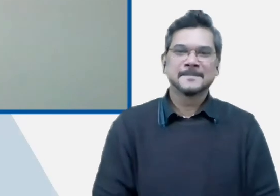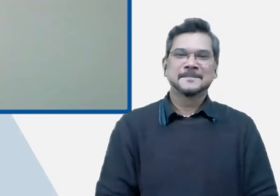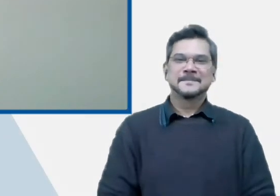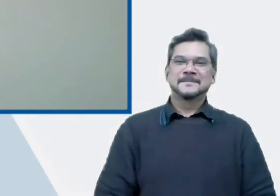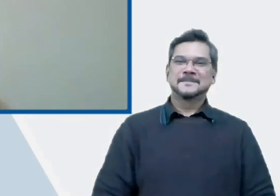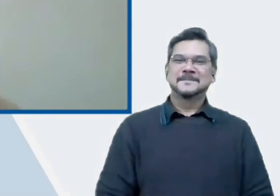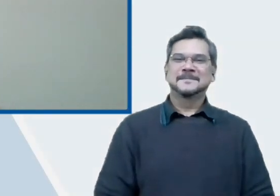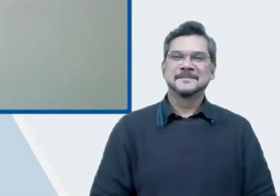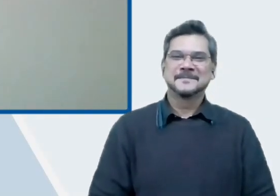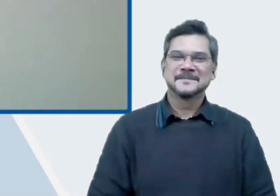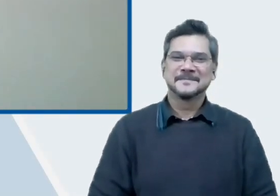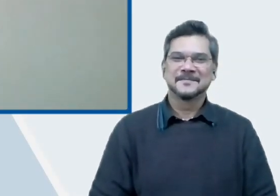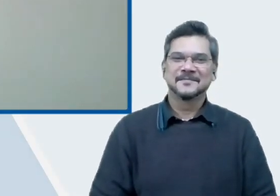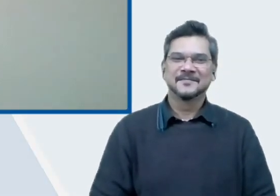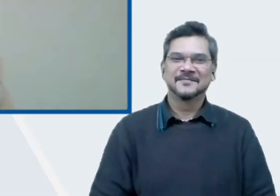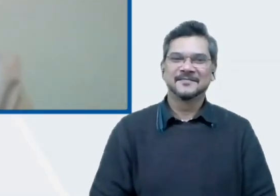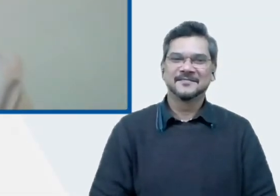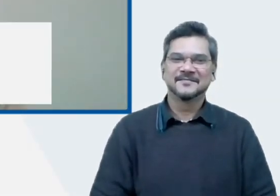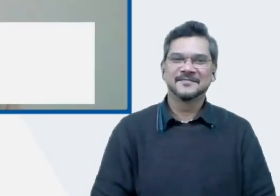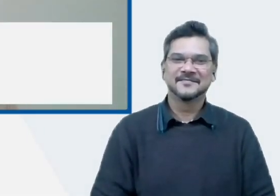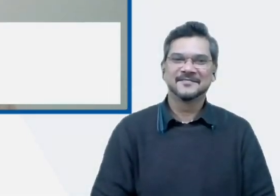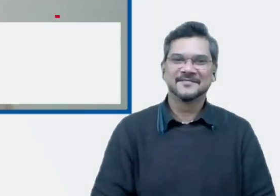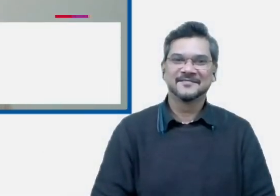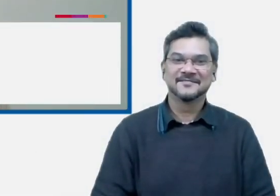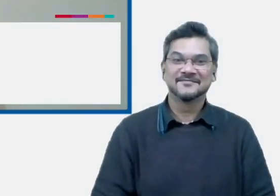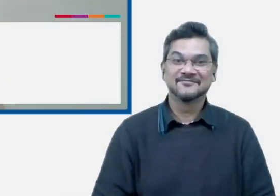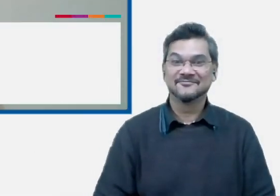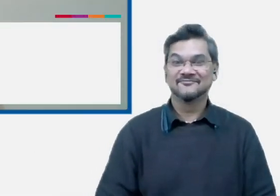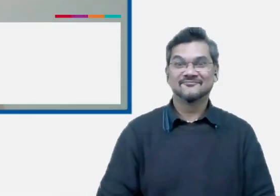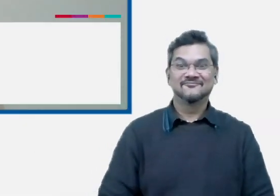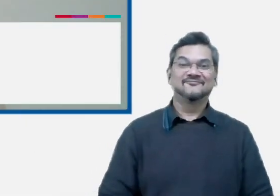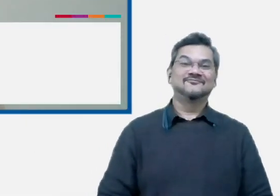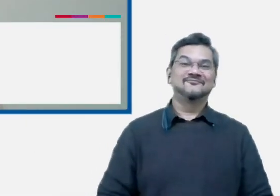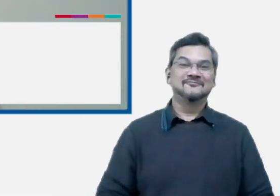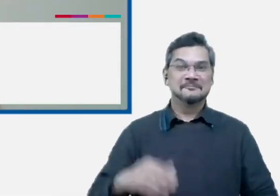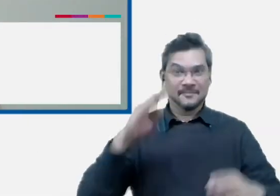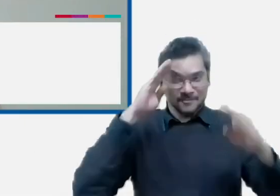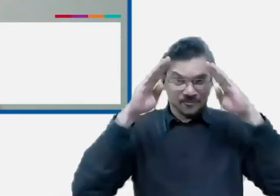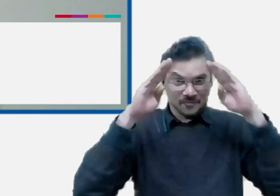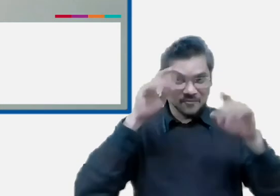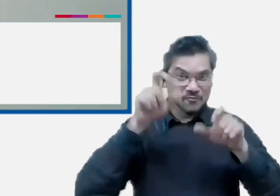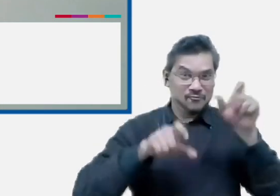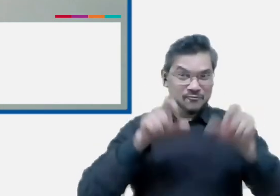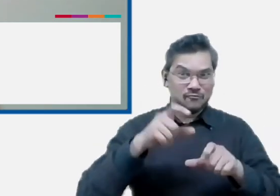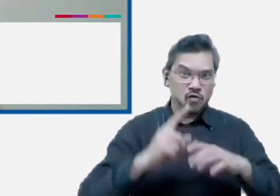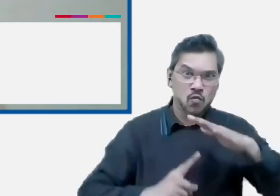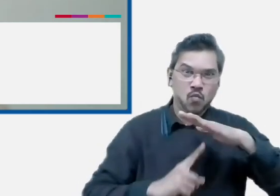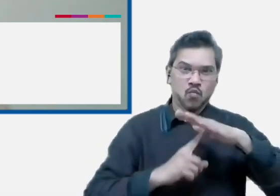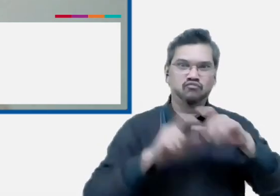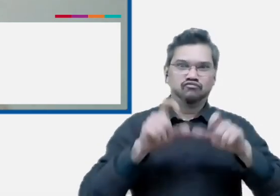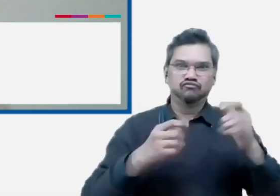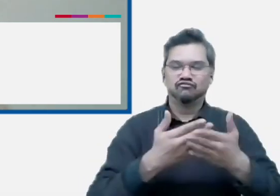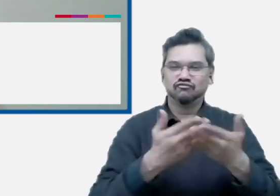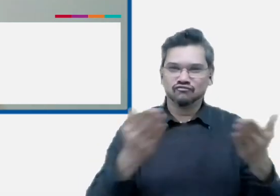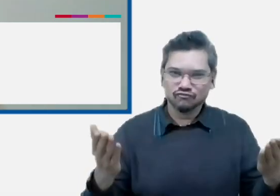Your Excellencies, ladies and gentlemen, we've come to the end of today's session. and the